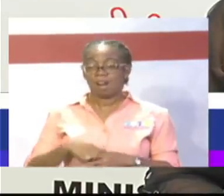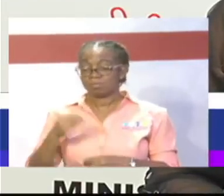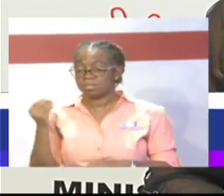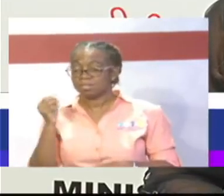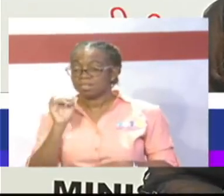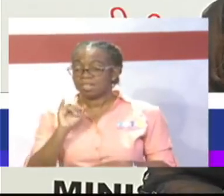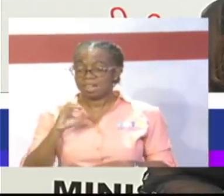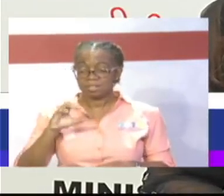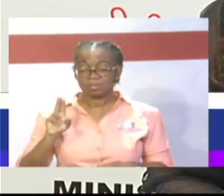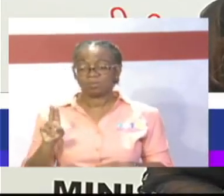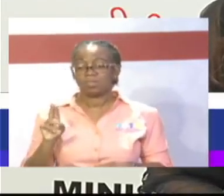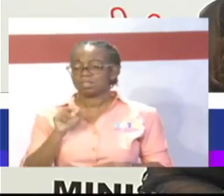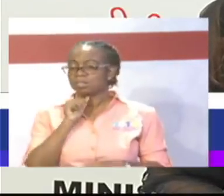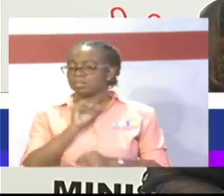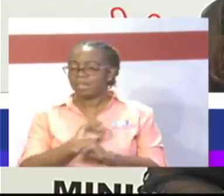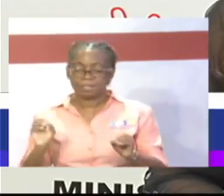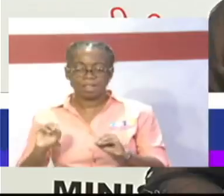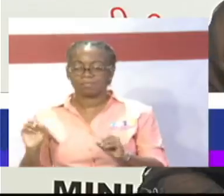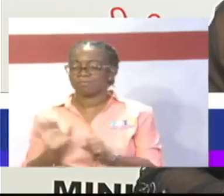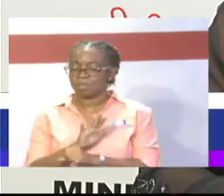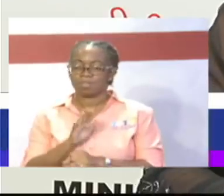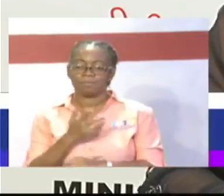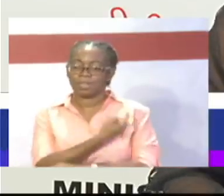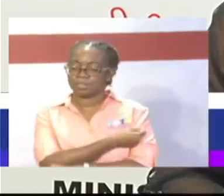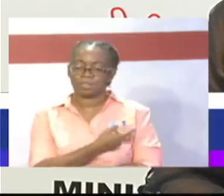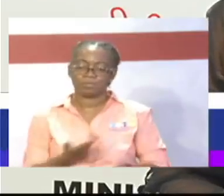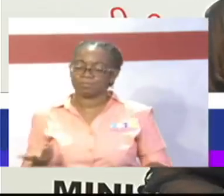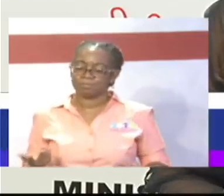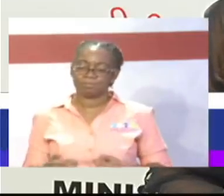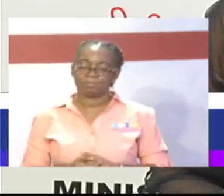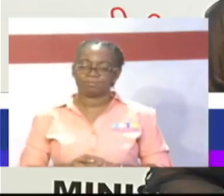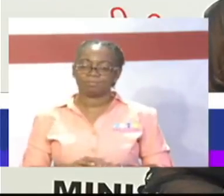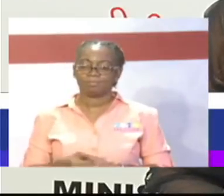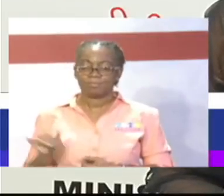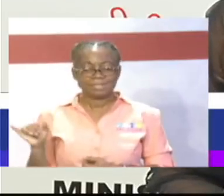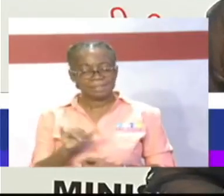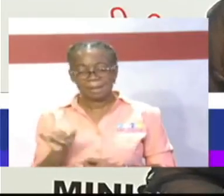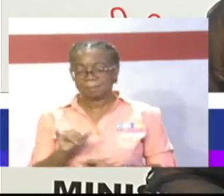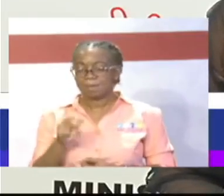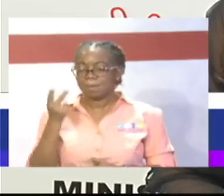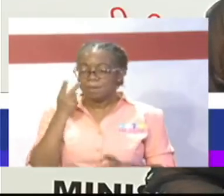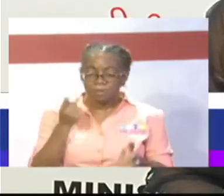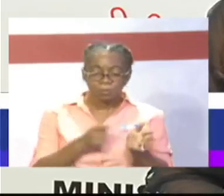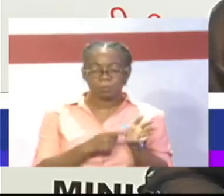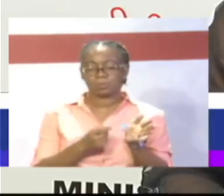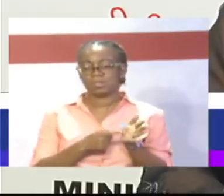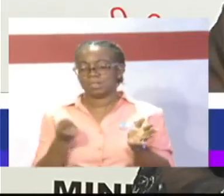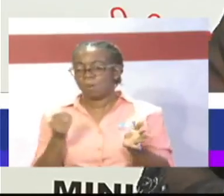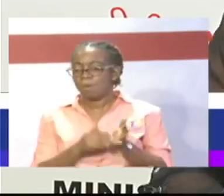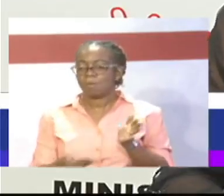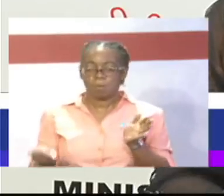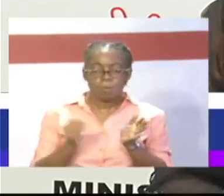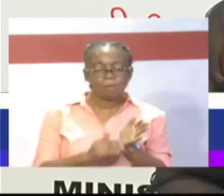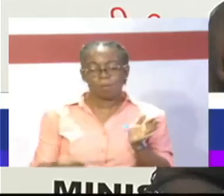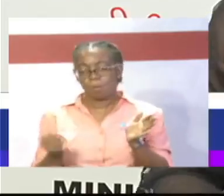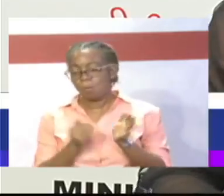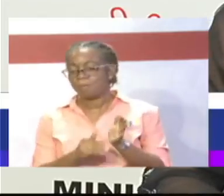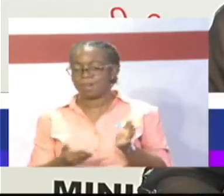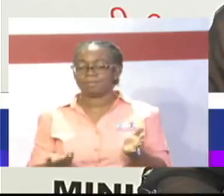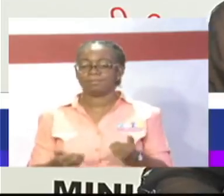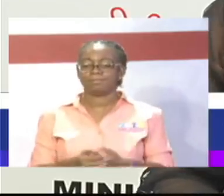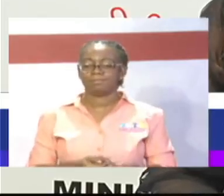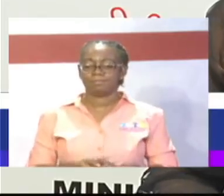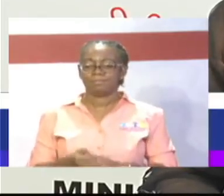patients, none are fully vaccinated. This is a consistent trend yet again that we have noticed since on or about